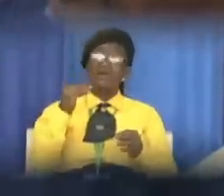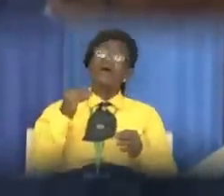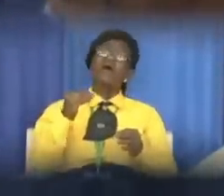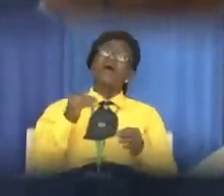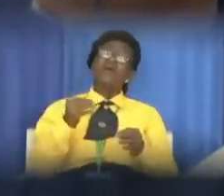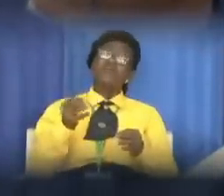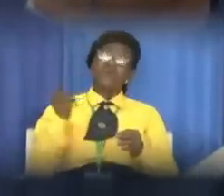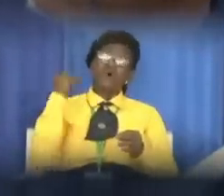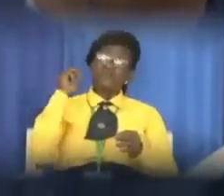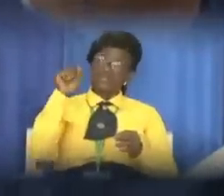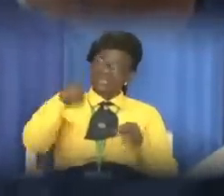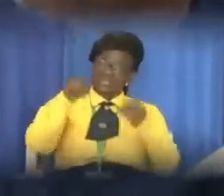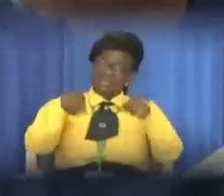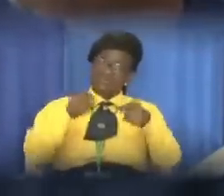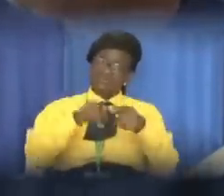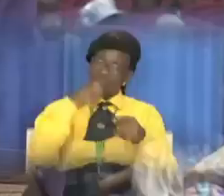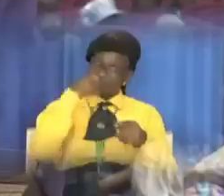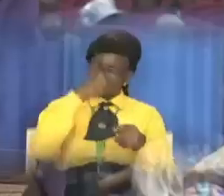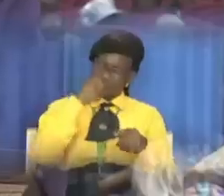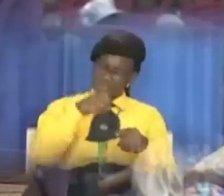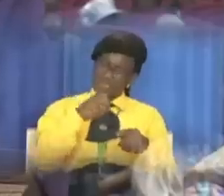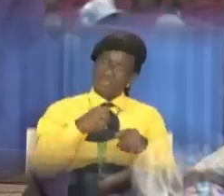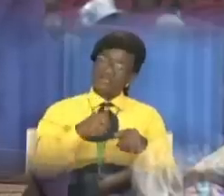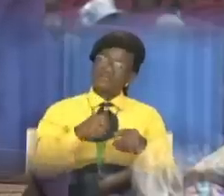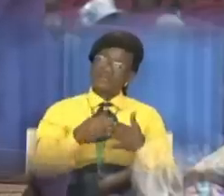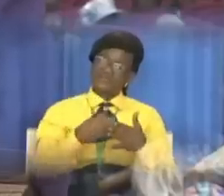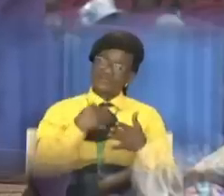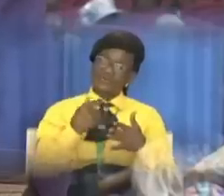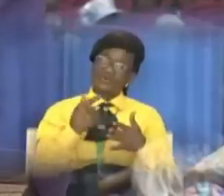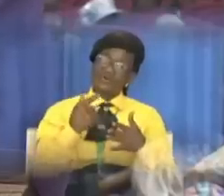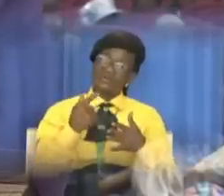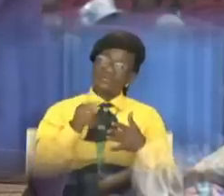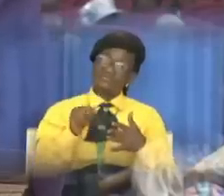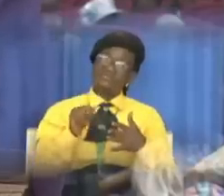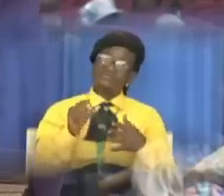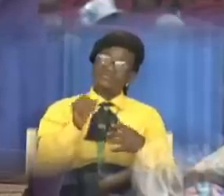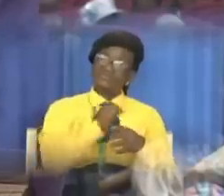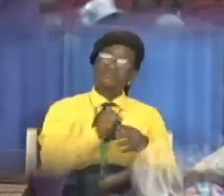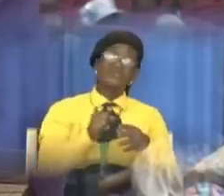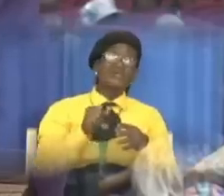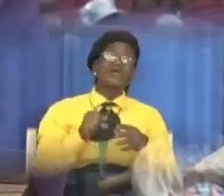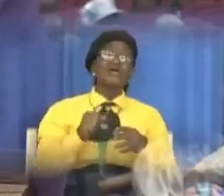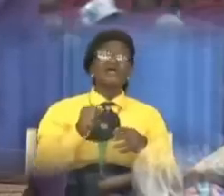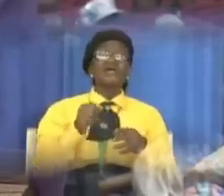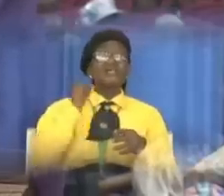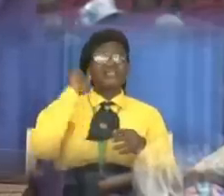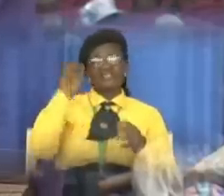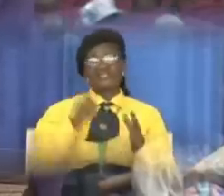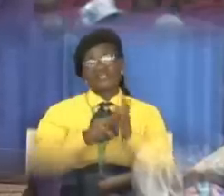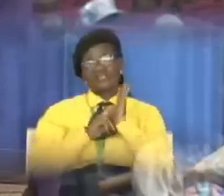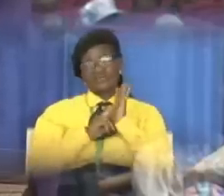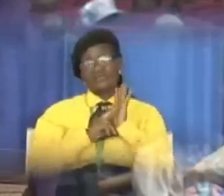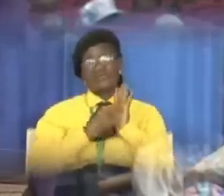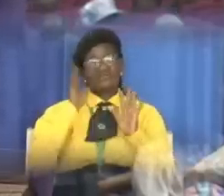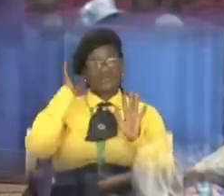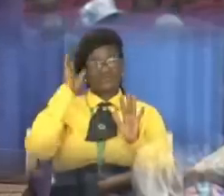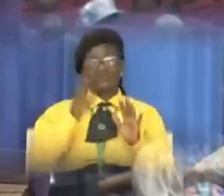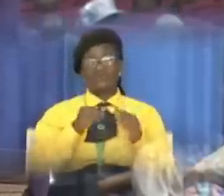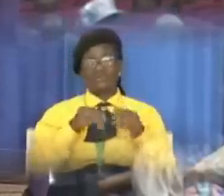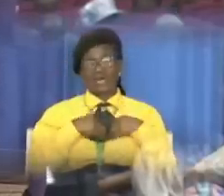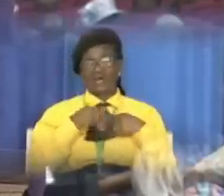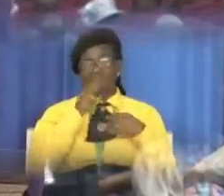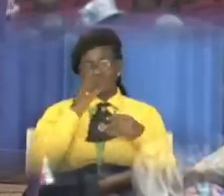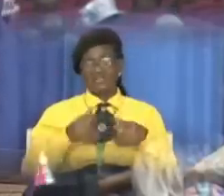took over, his request would have been, God, let there be light. Because if there